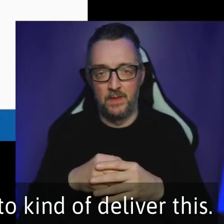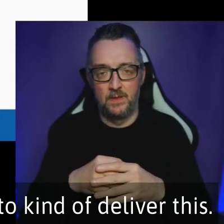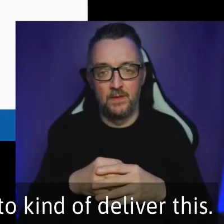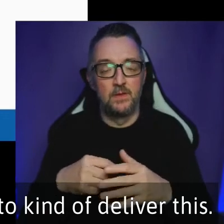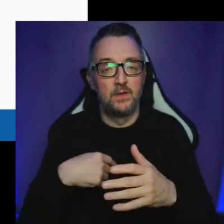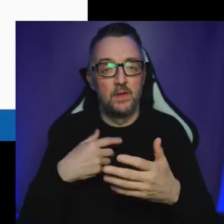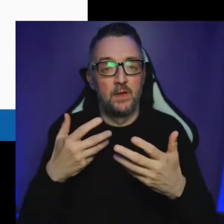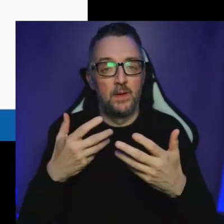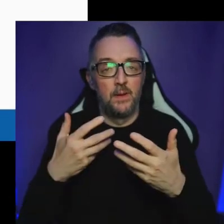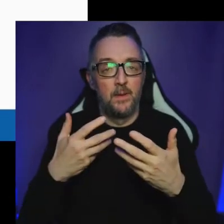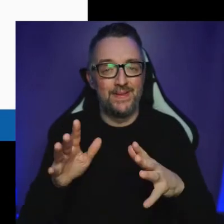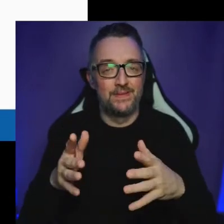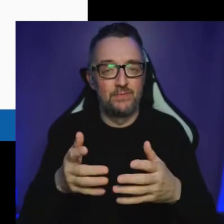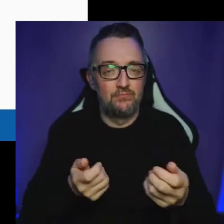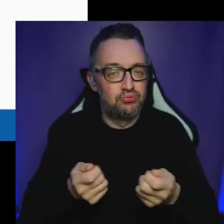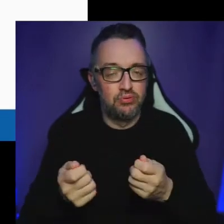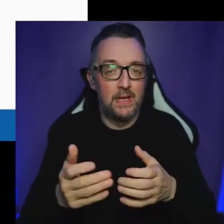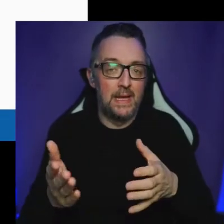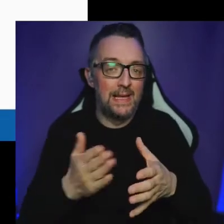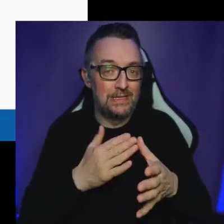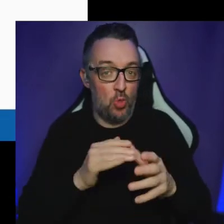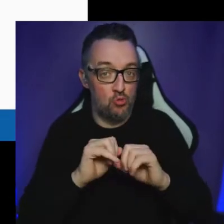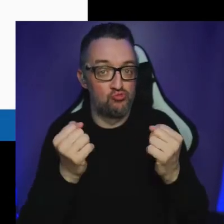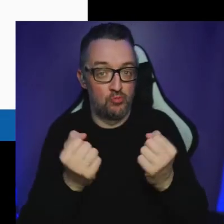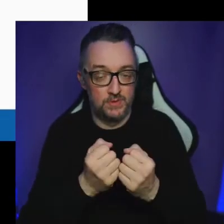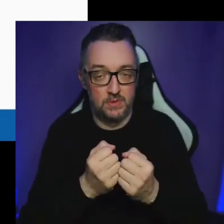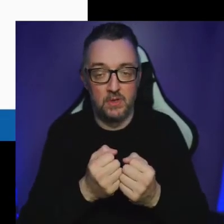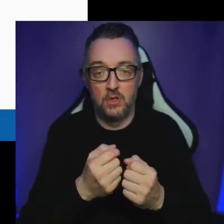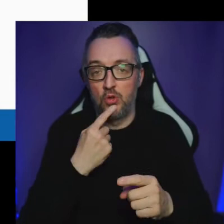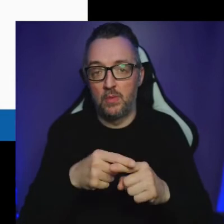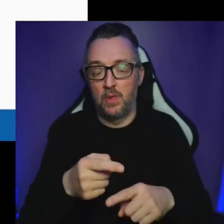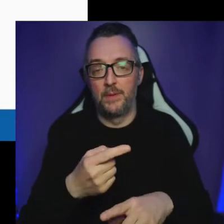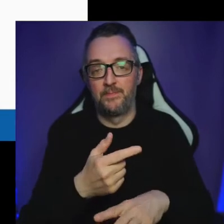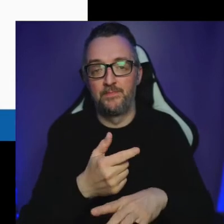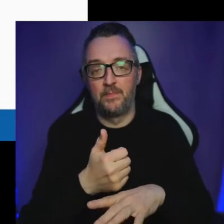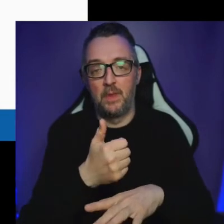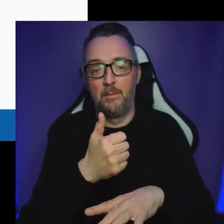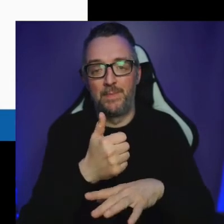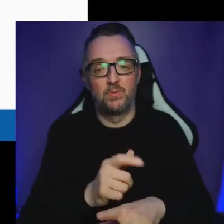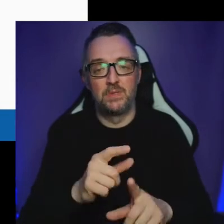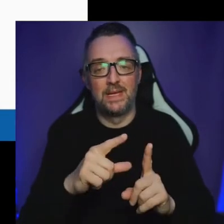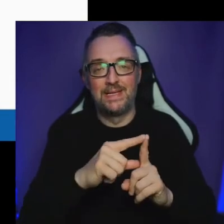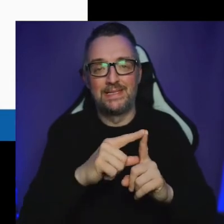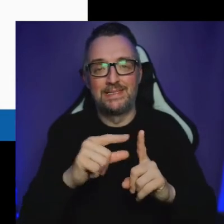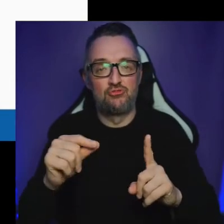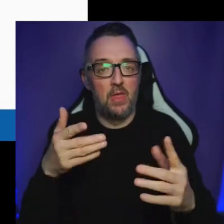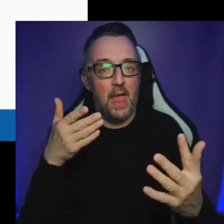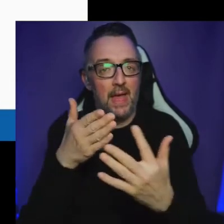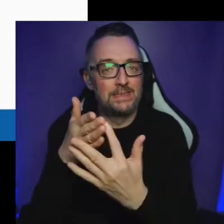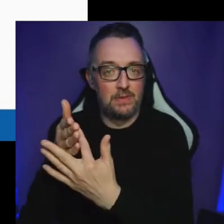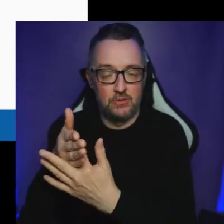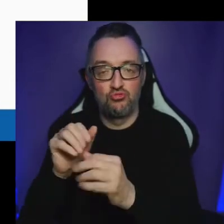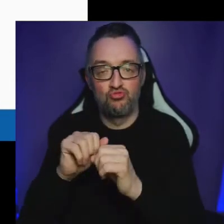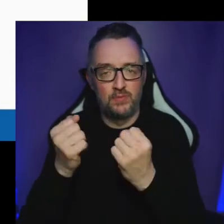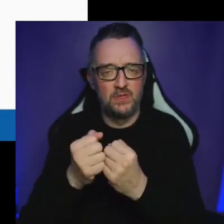We ran some initial groups based on what I've termed here digital accessibility groups. When